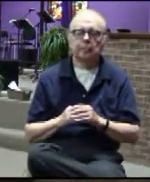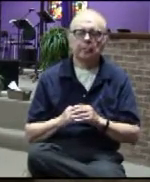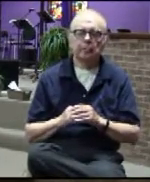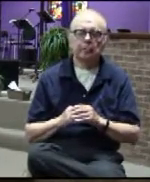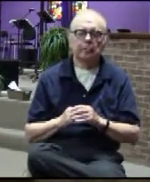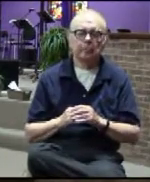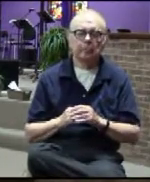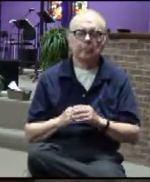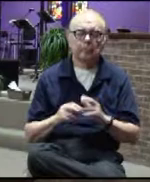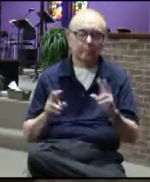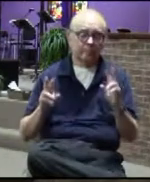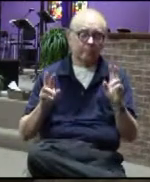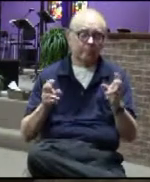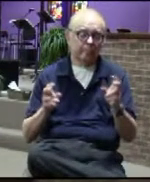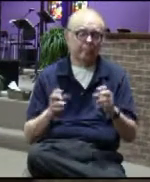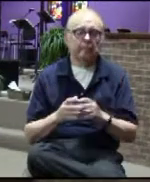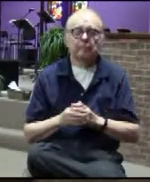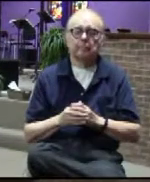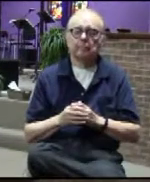here's what